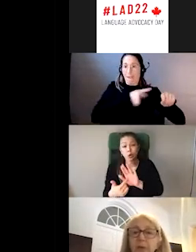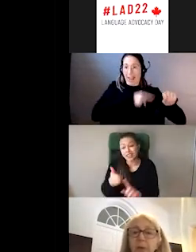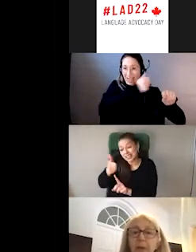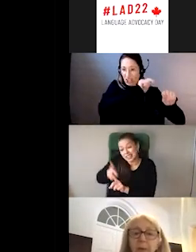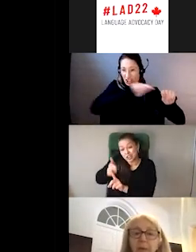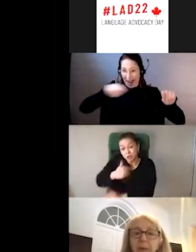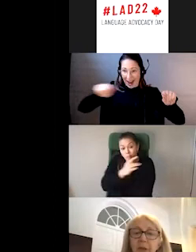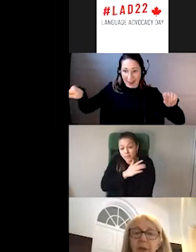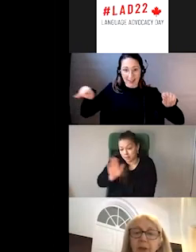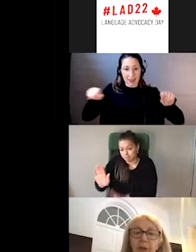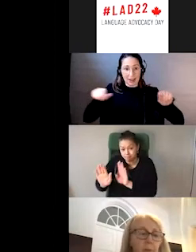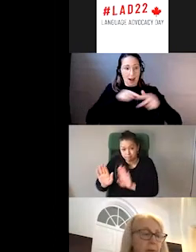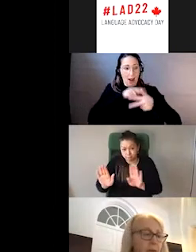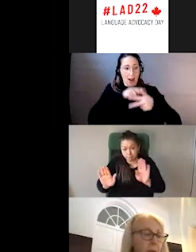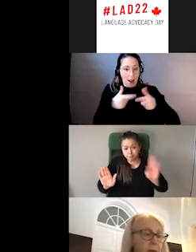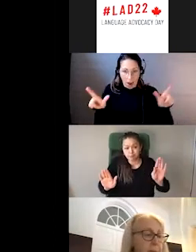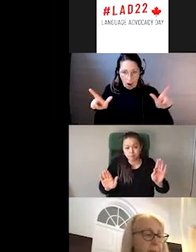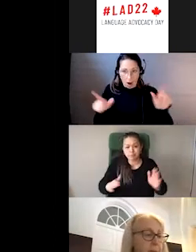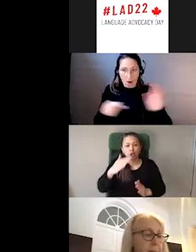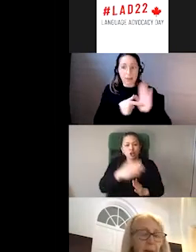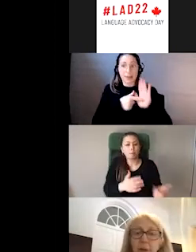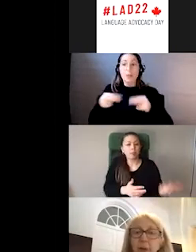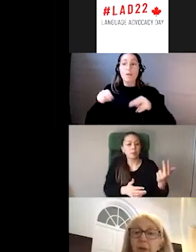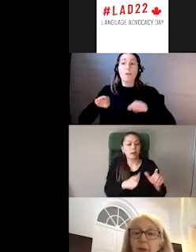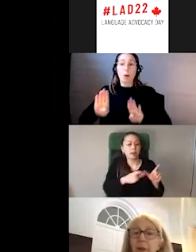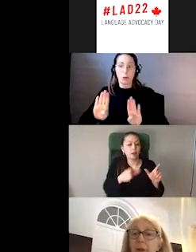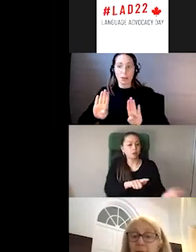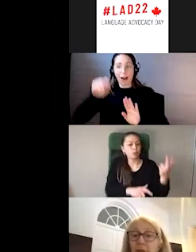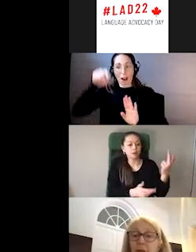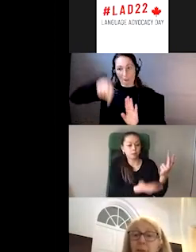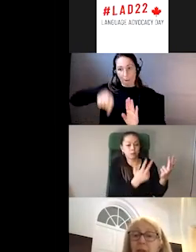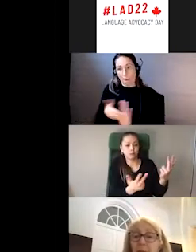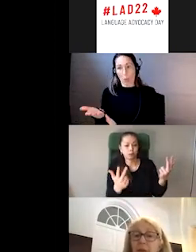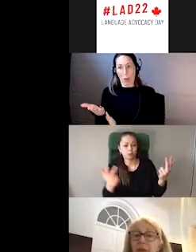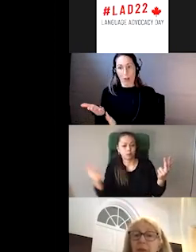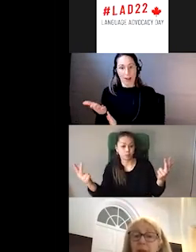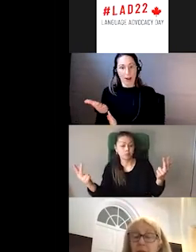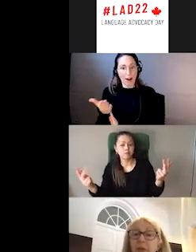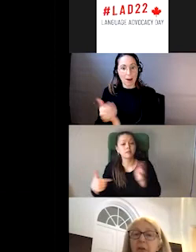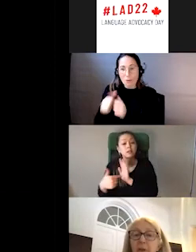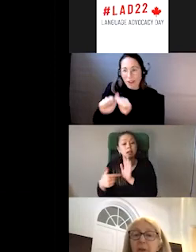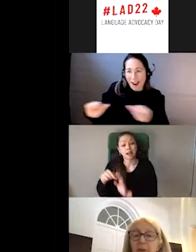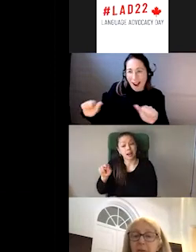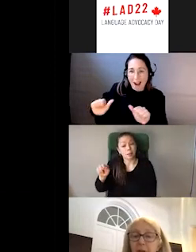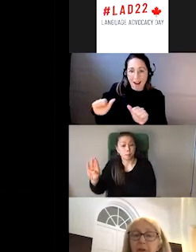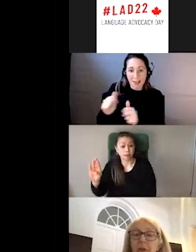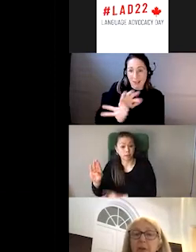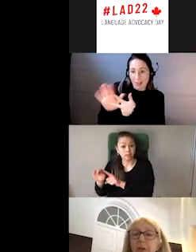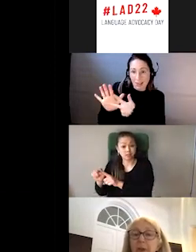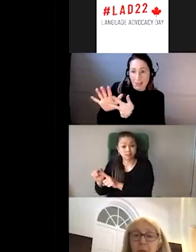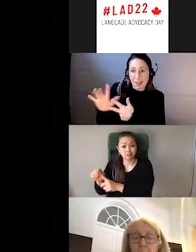example, if we look at New Brunswick, you can see the largest 3 languages are English,